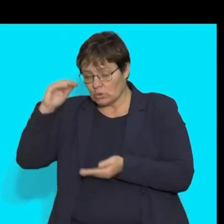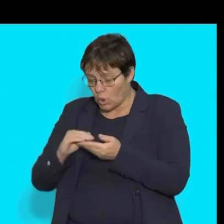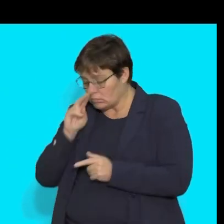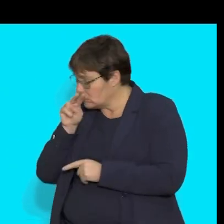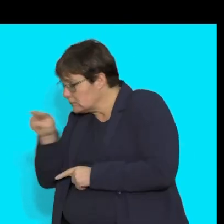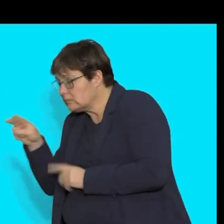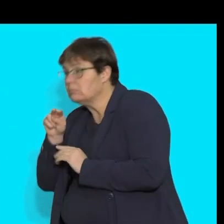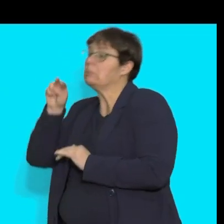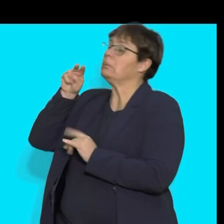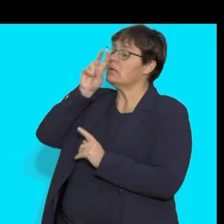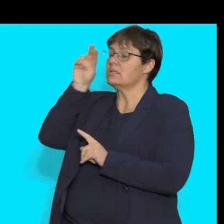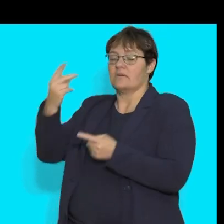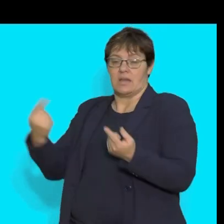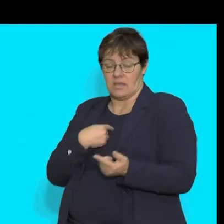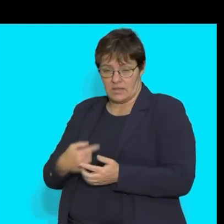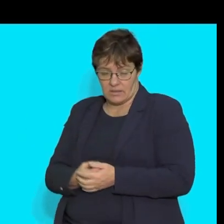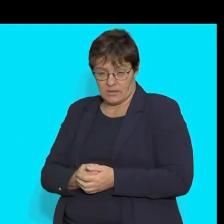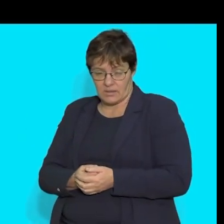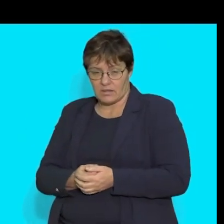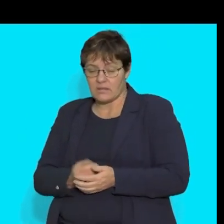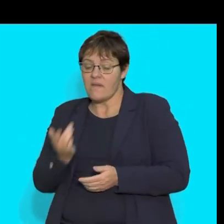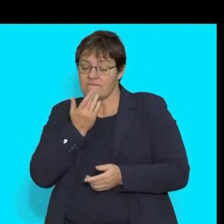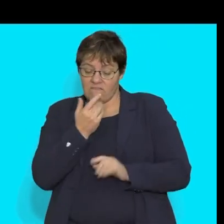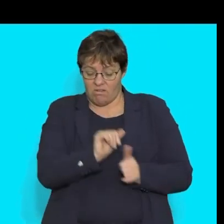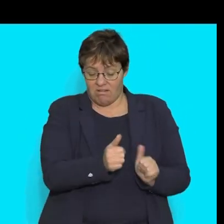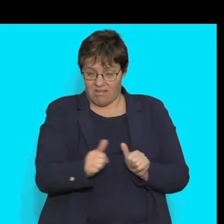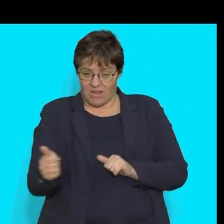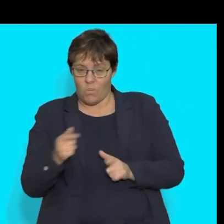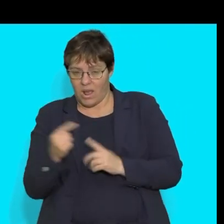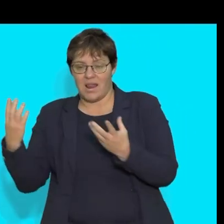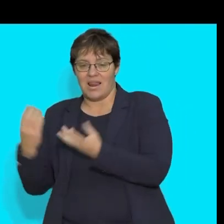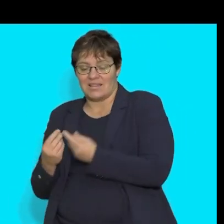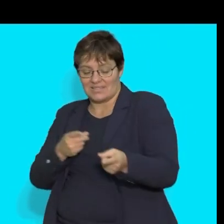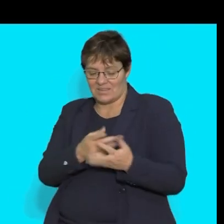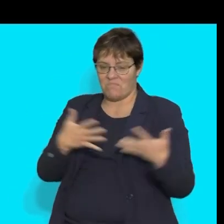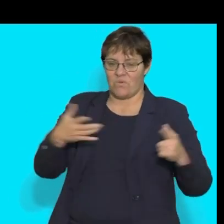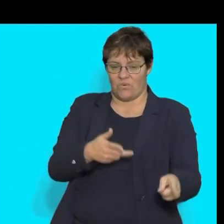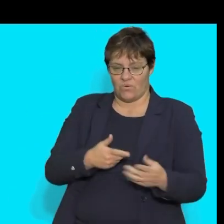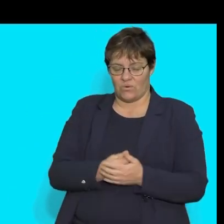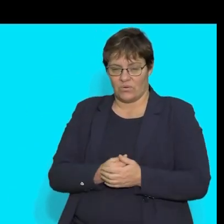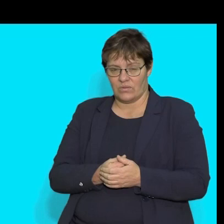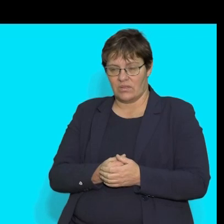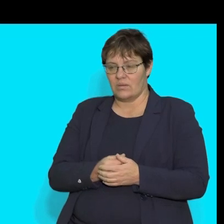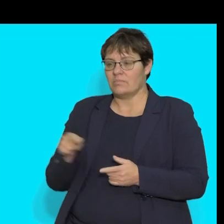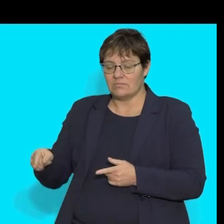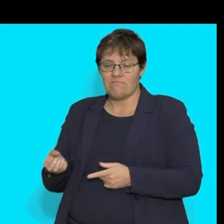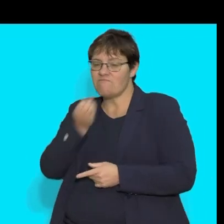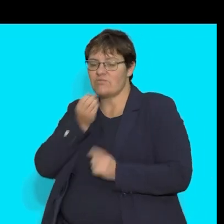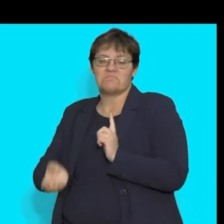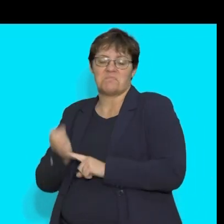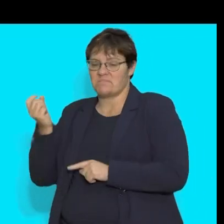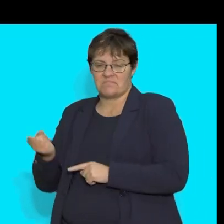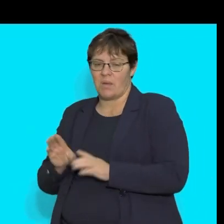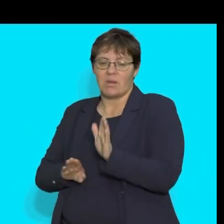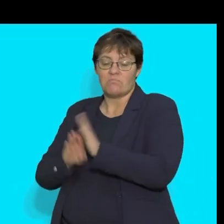disadvantage. The favorable characteristic was then passed on, and those that had short legs could not find prey and